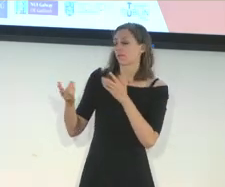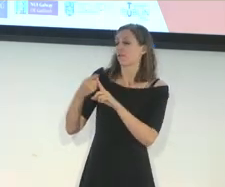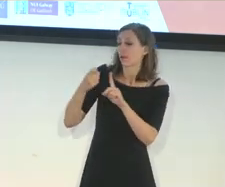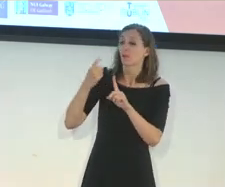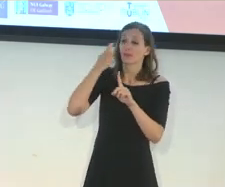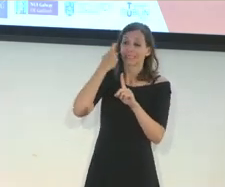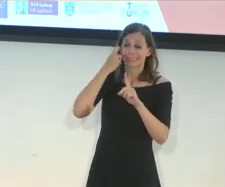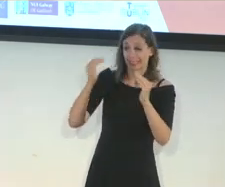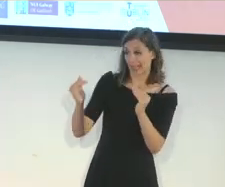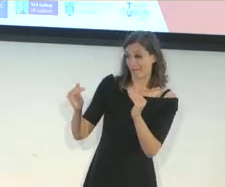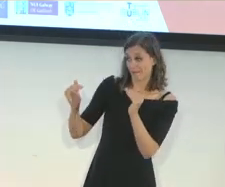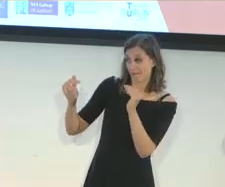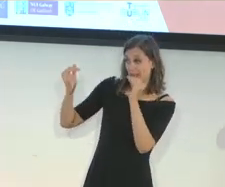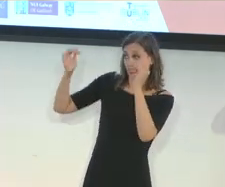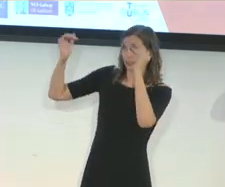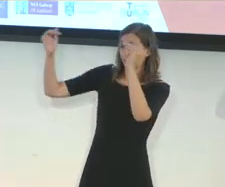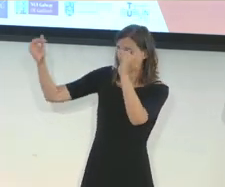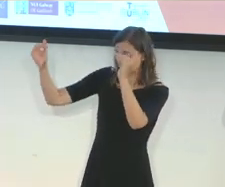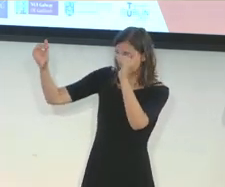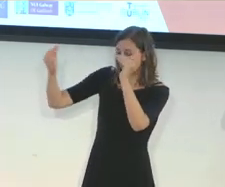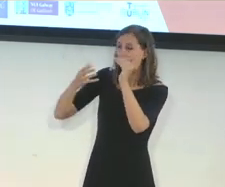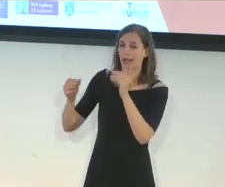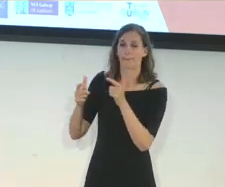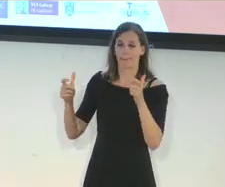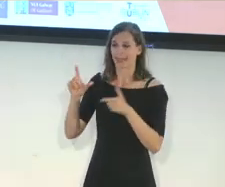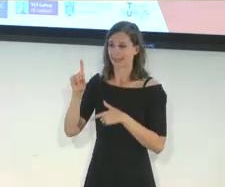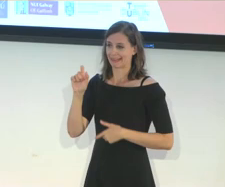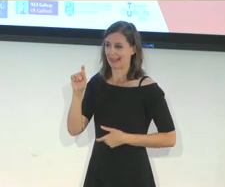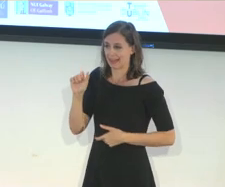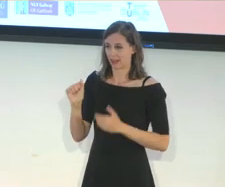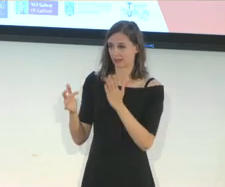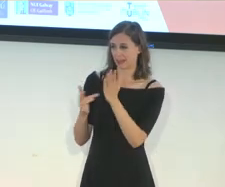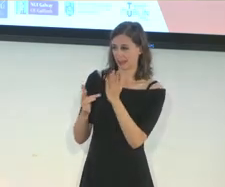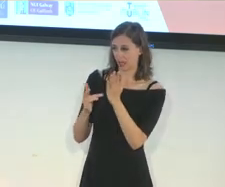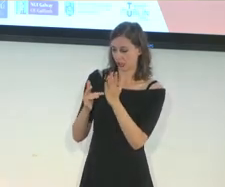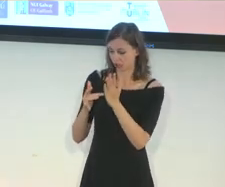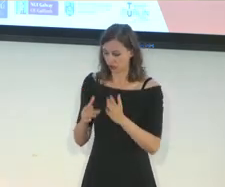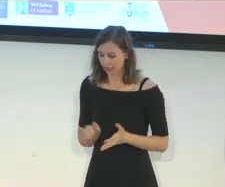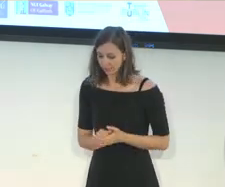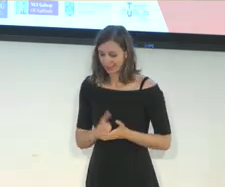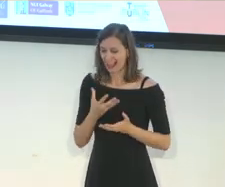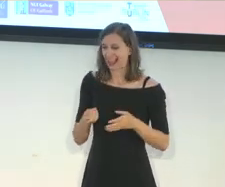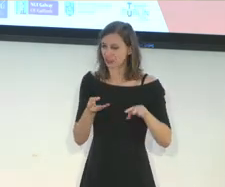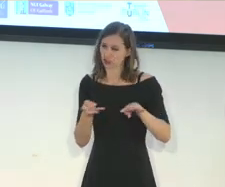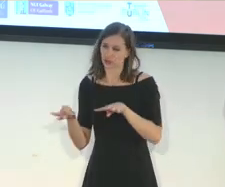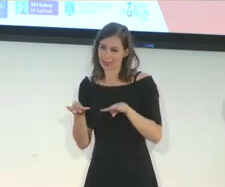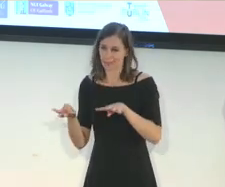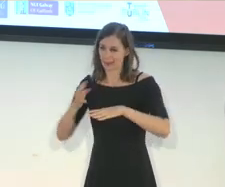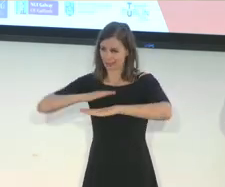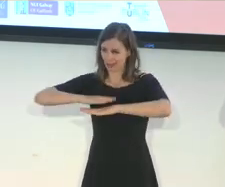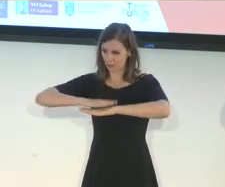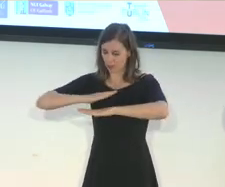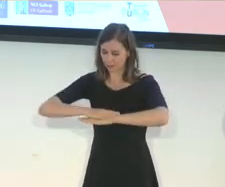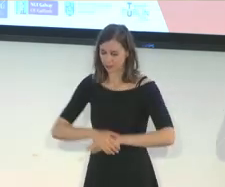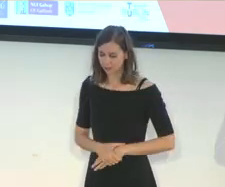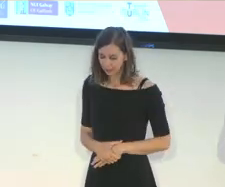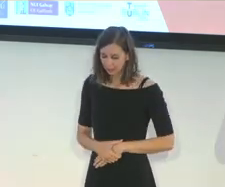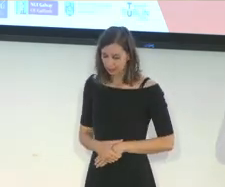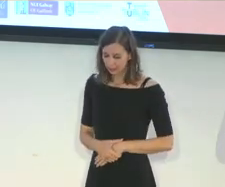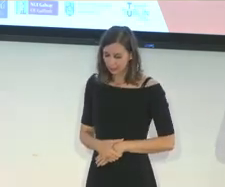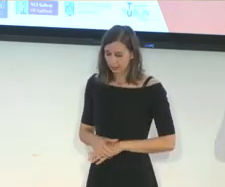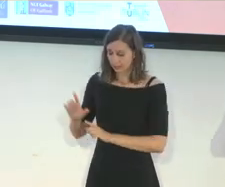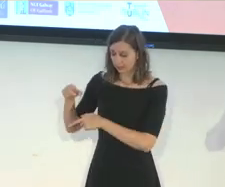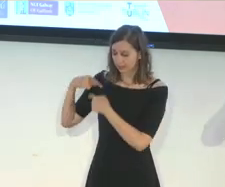in big data technology and availability of streaming platforms. And since then, a